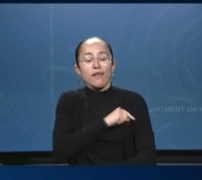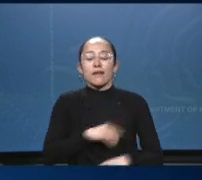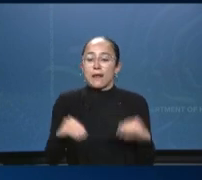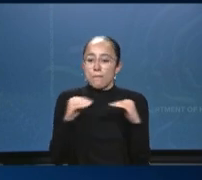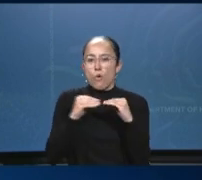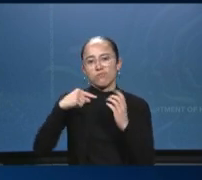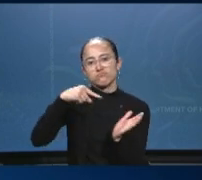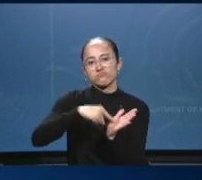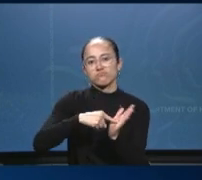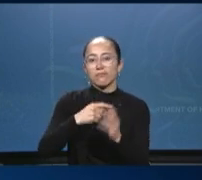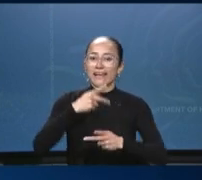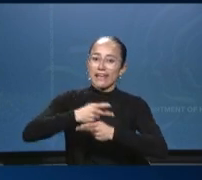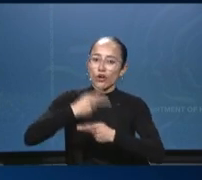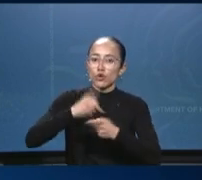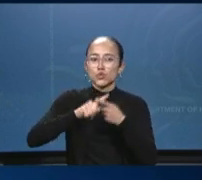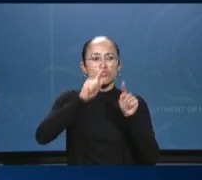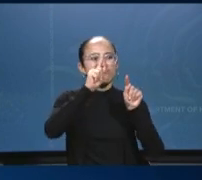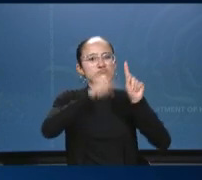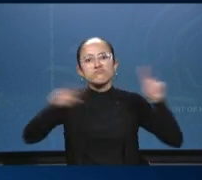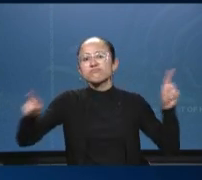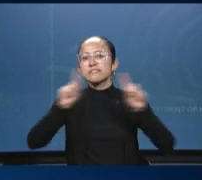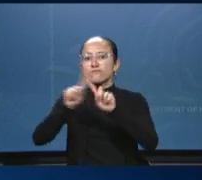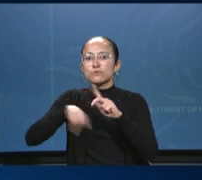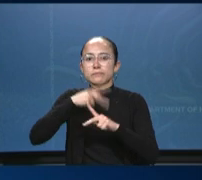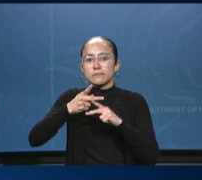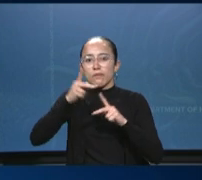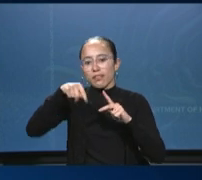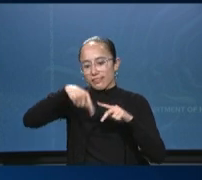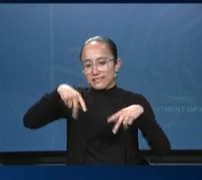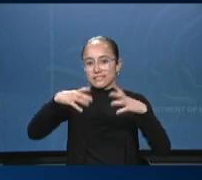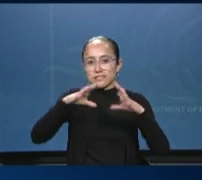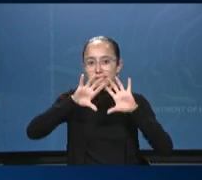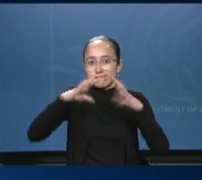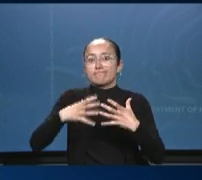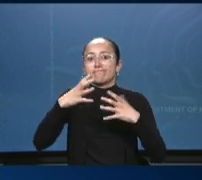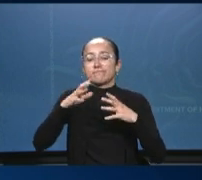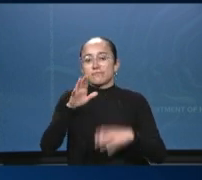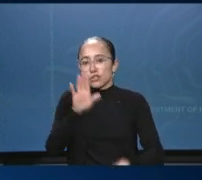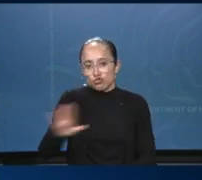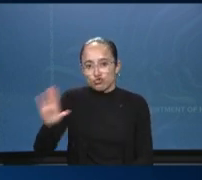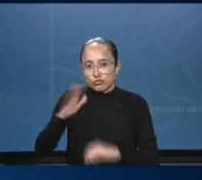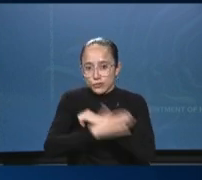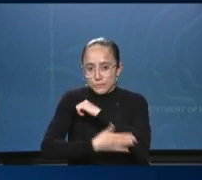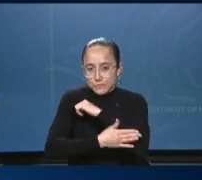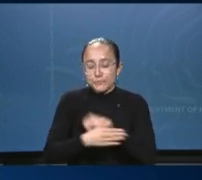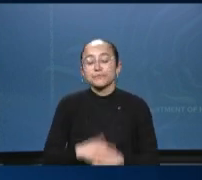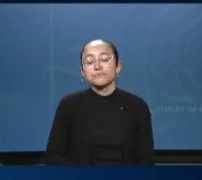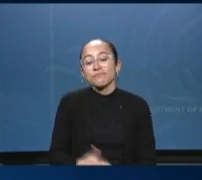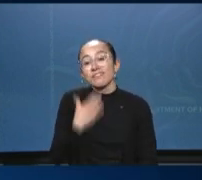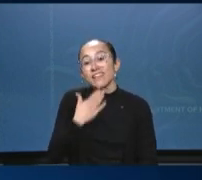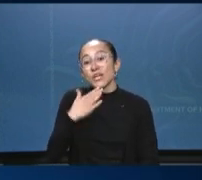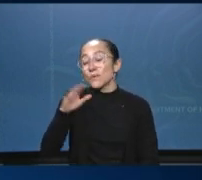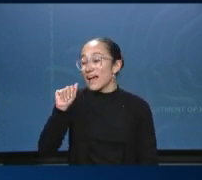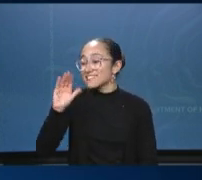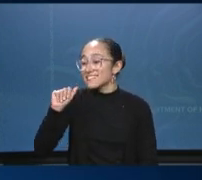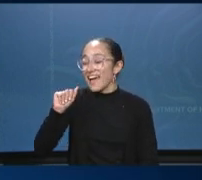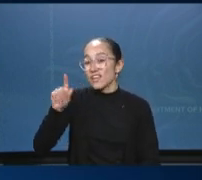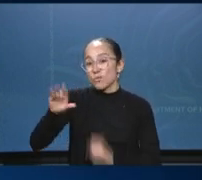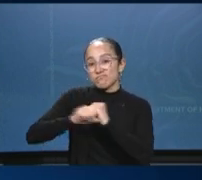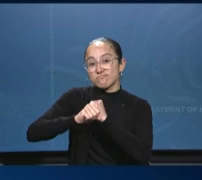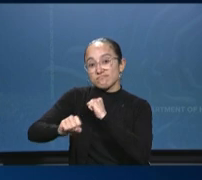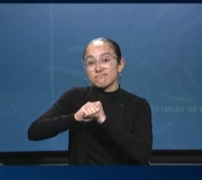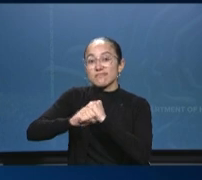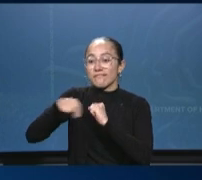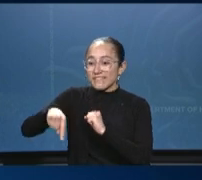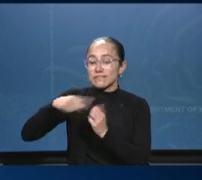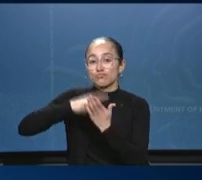care to millions of people across this country. Thanks to the ACA's expansion of the Medicaid program, over